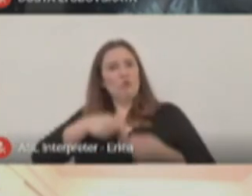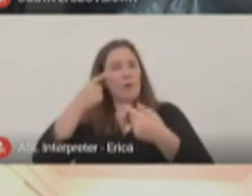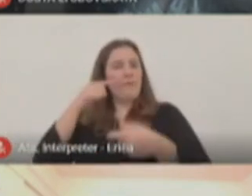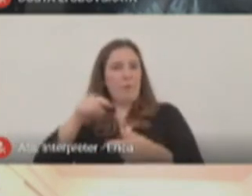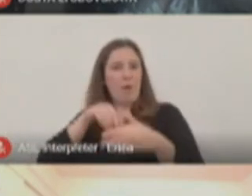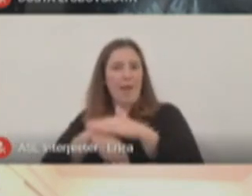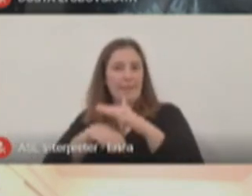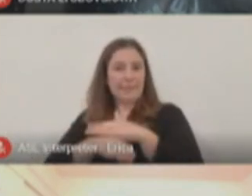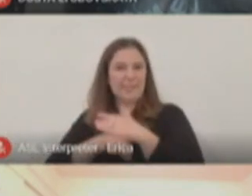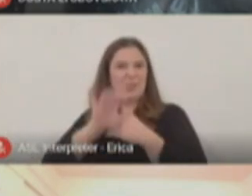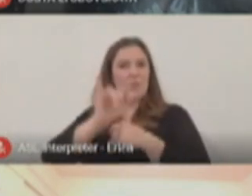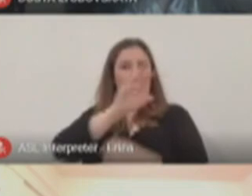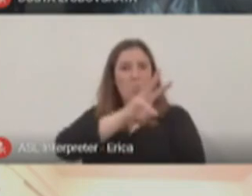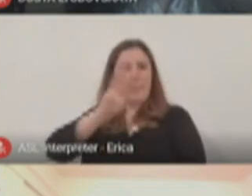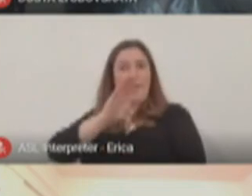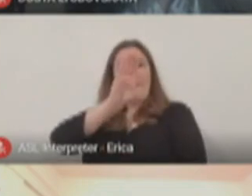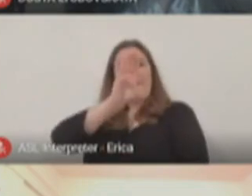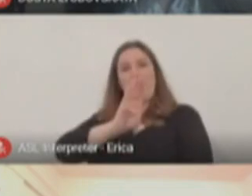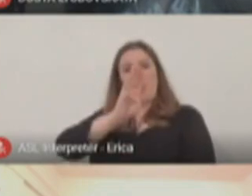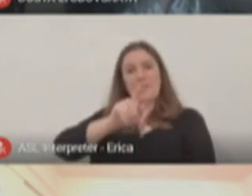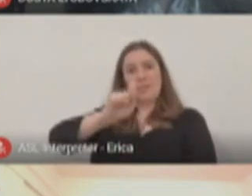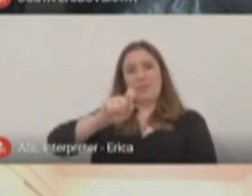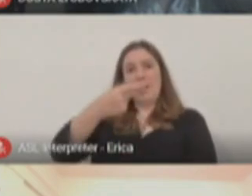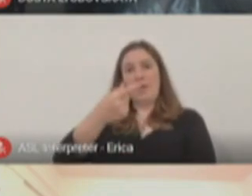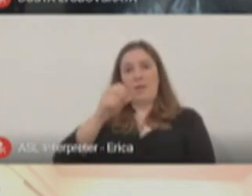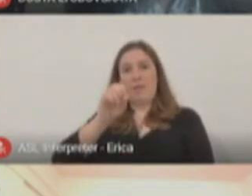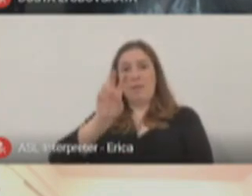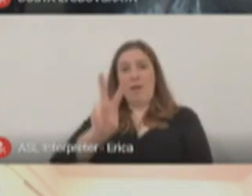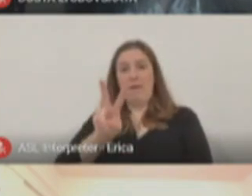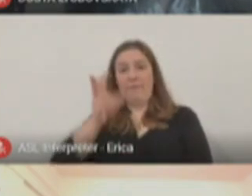boston.gov/get vaccinated, it's